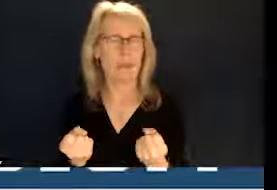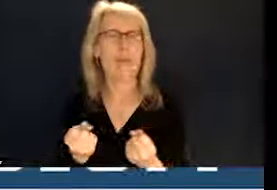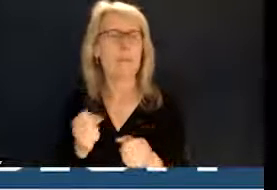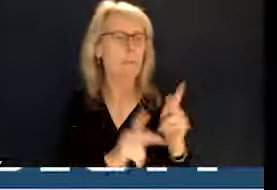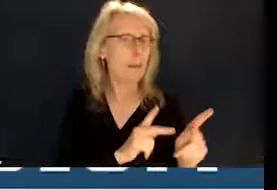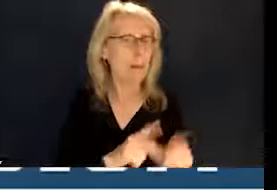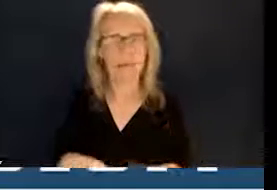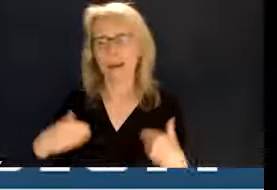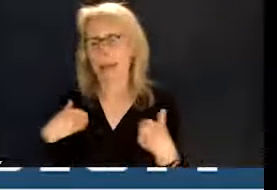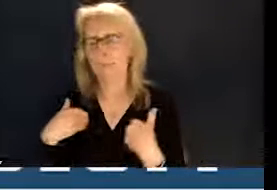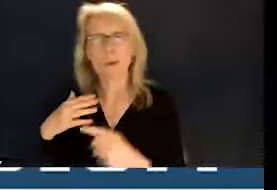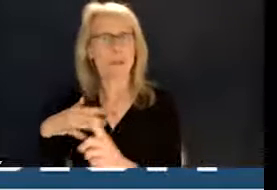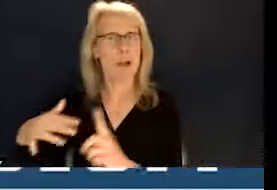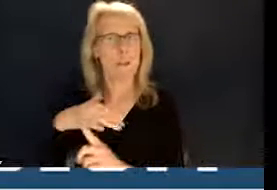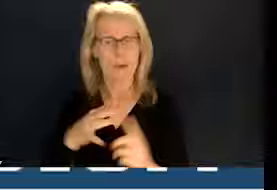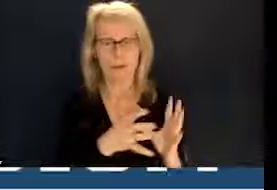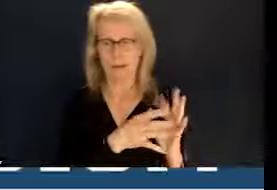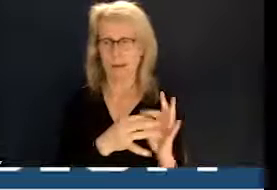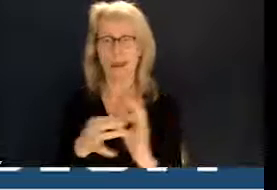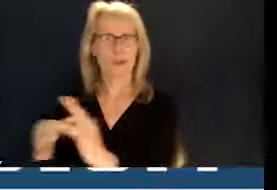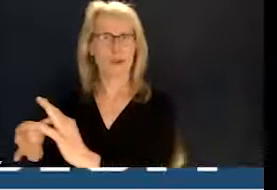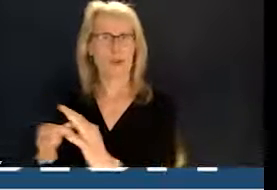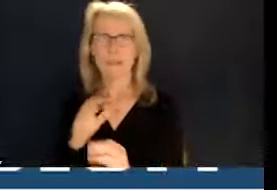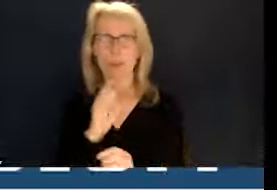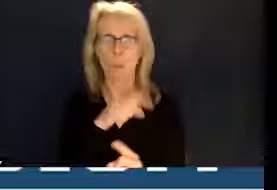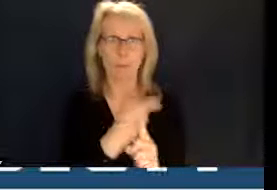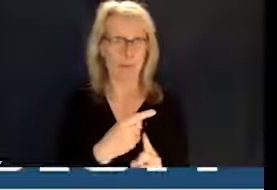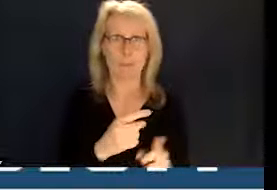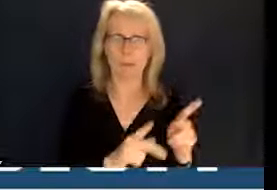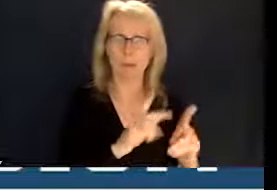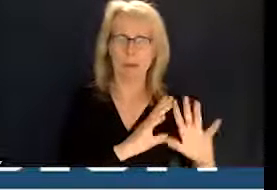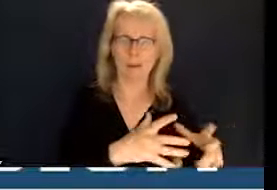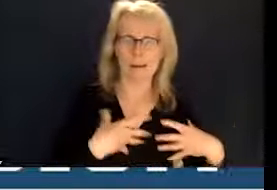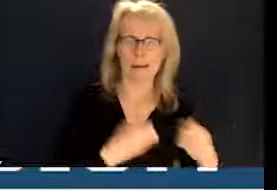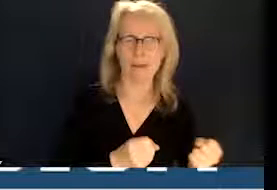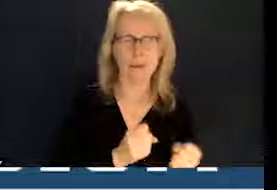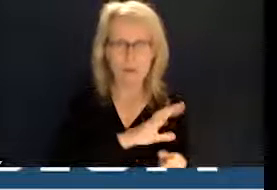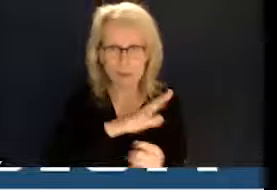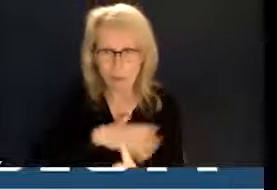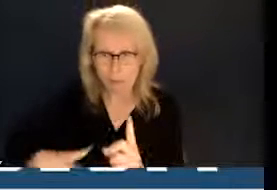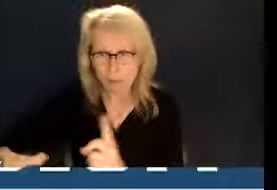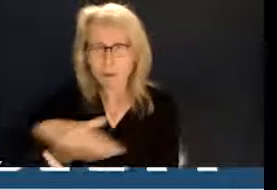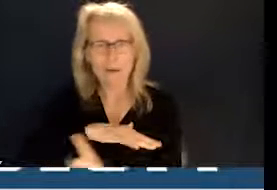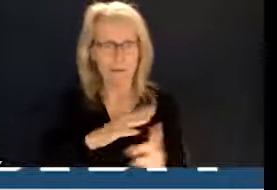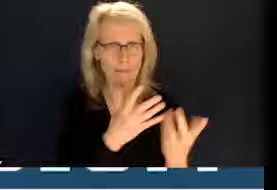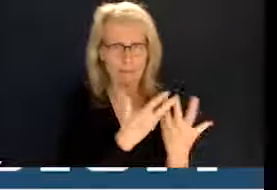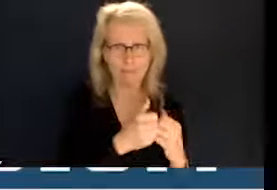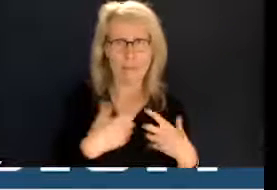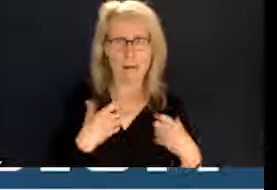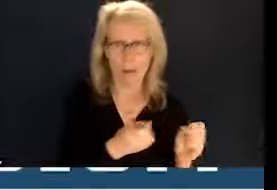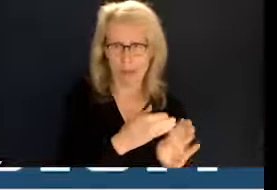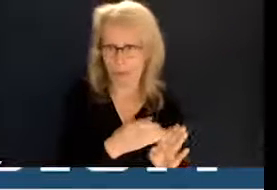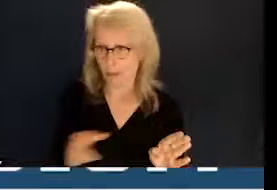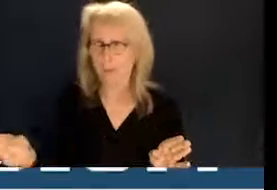people, animals, and the environment, right? Our health is not just about us, it is about the health of everything around us. And this